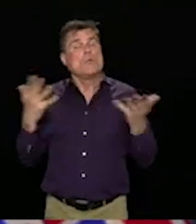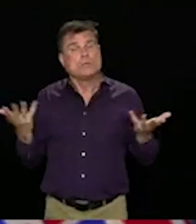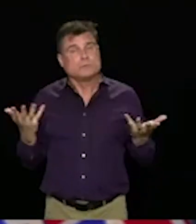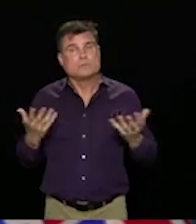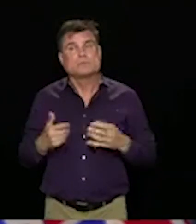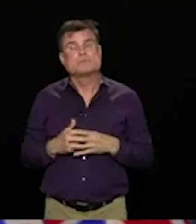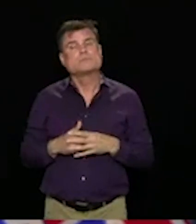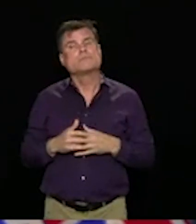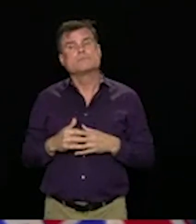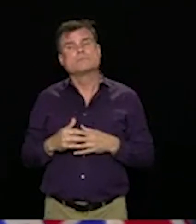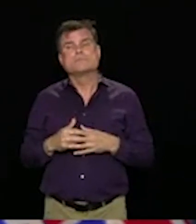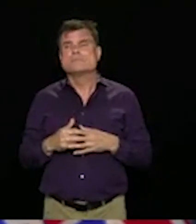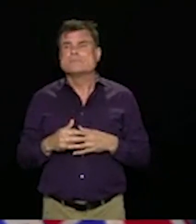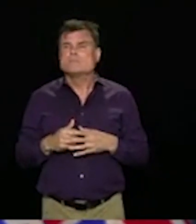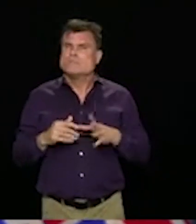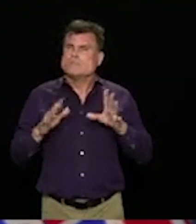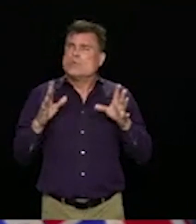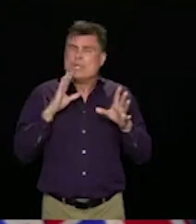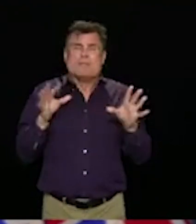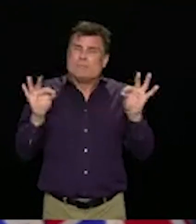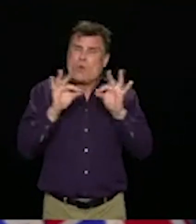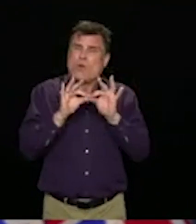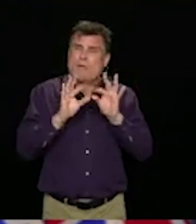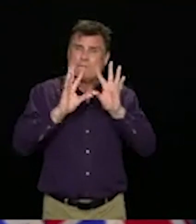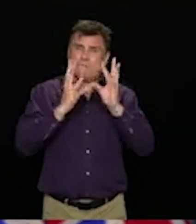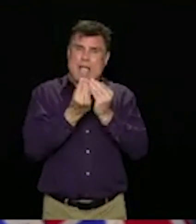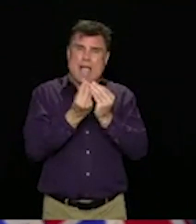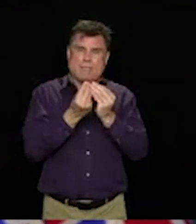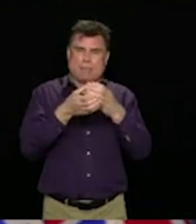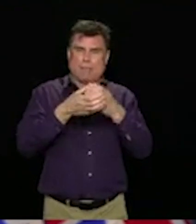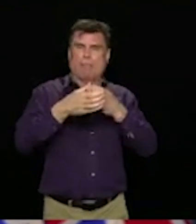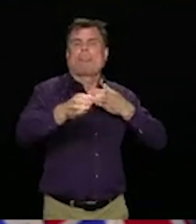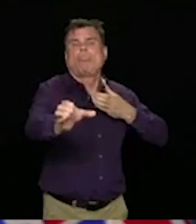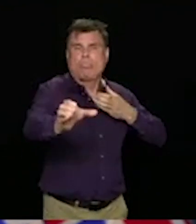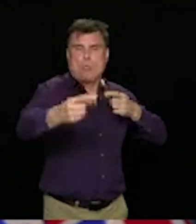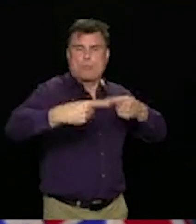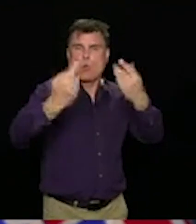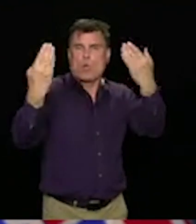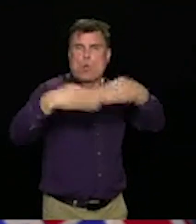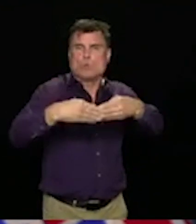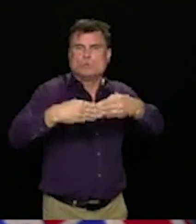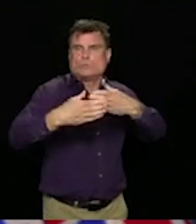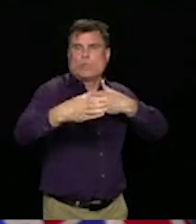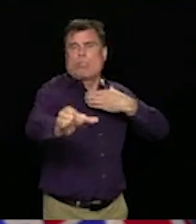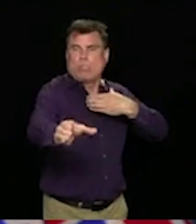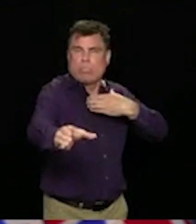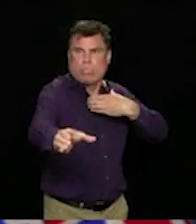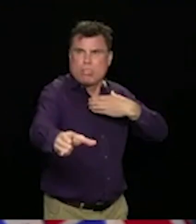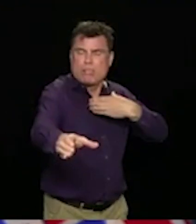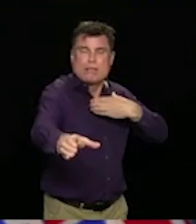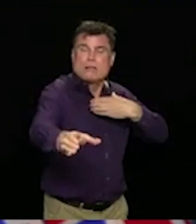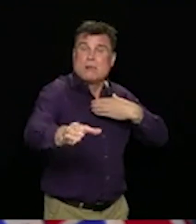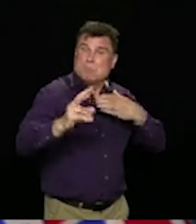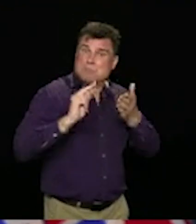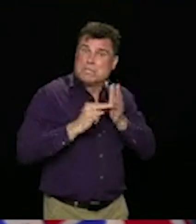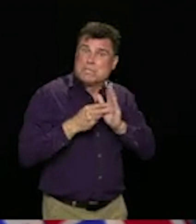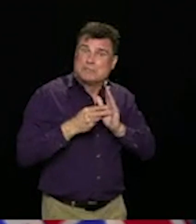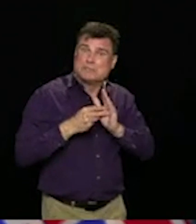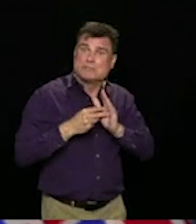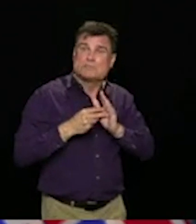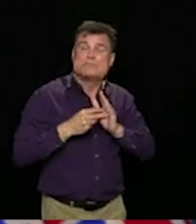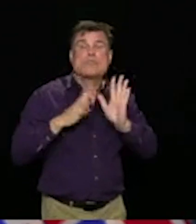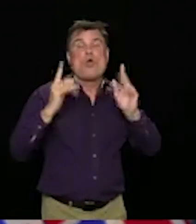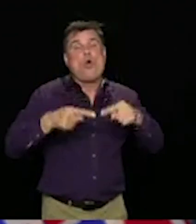doesn't mean that it's that people are allowed to come in without the restrictions that we have in place. And so we have not lifted our order